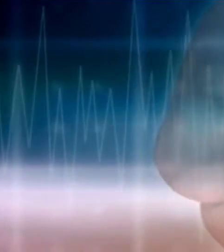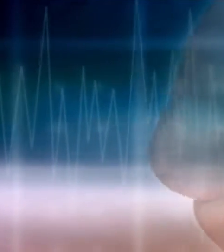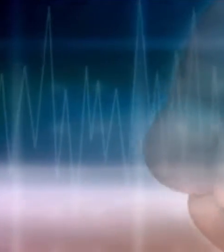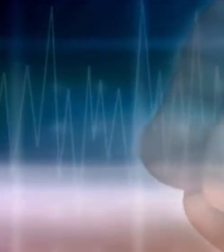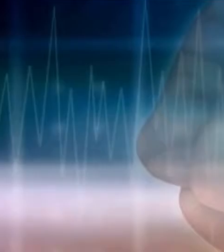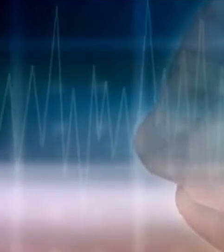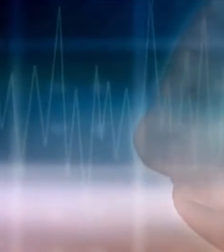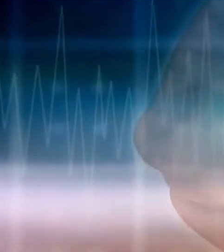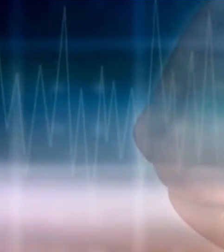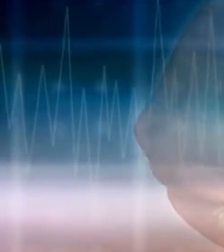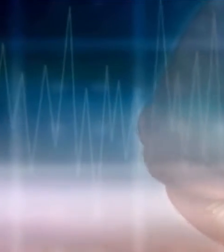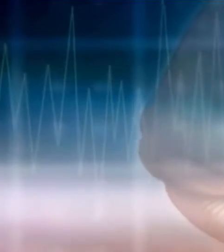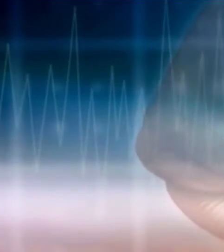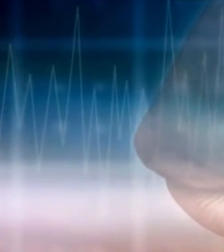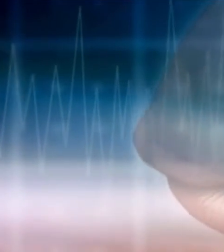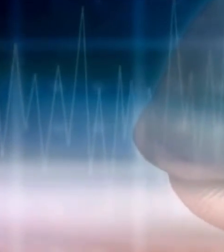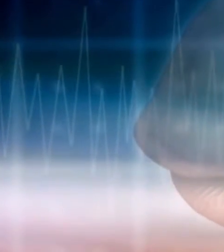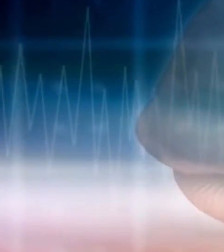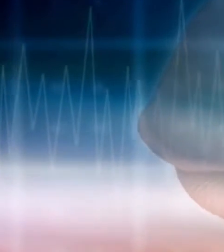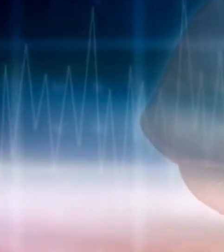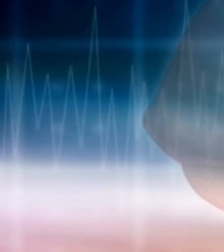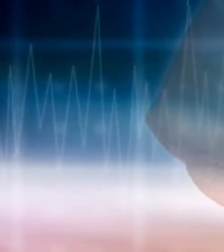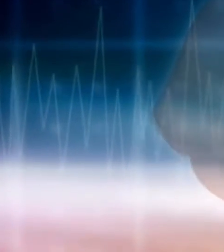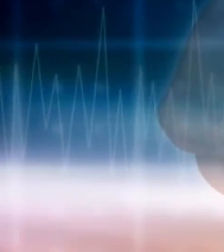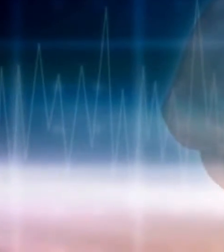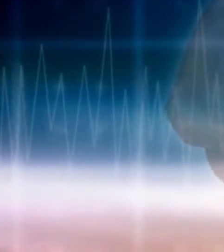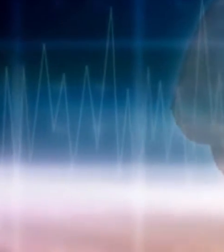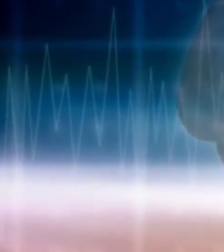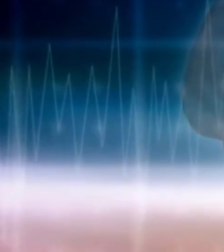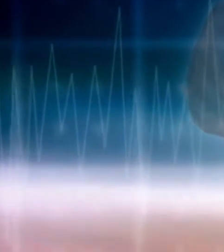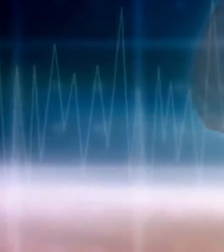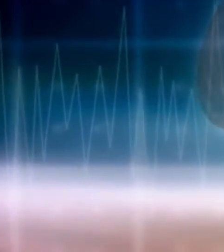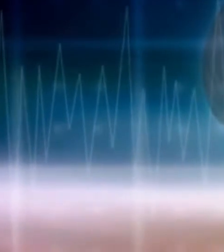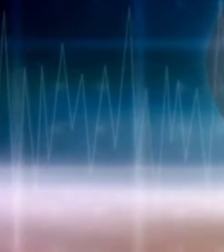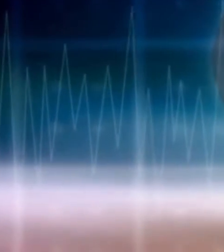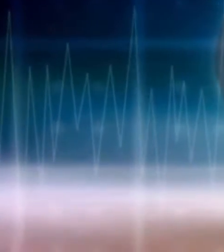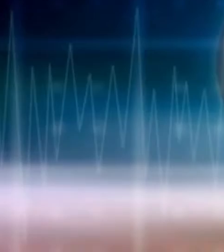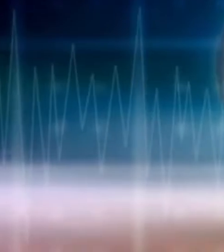which is not typical of other neuroimaging technologies such as fMRI.